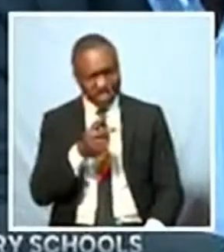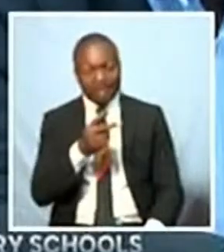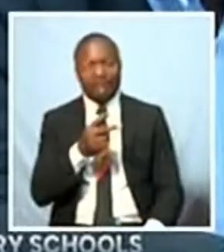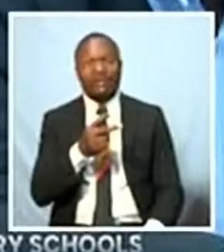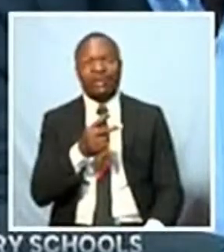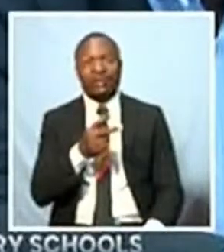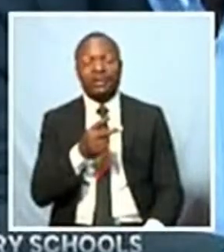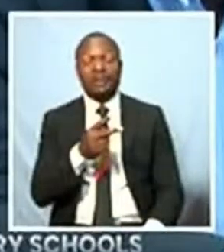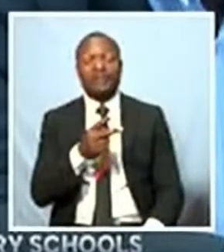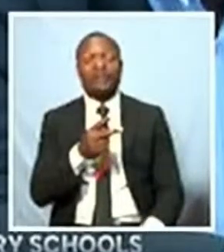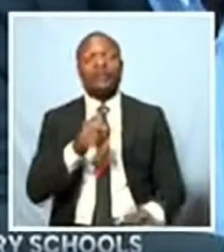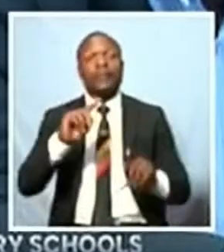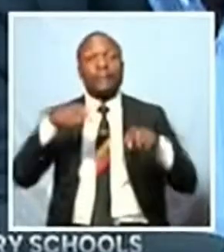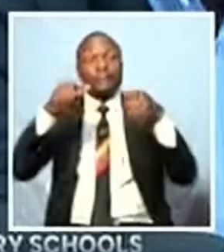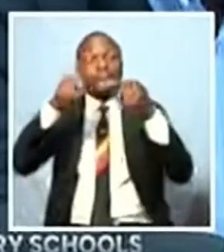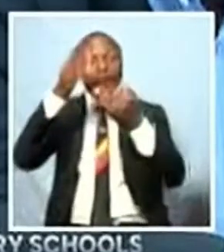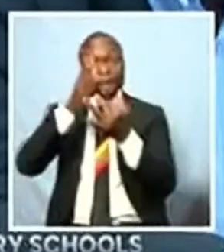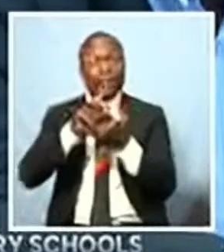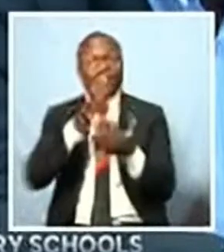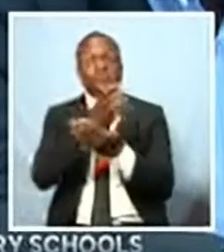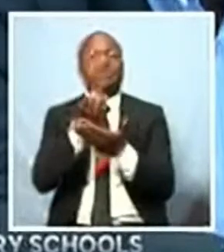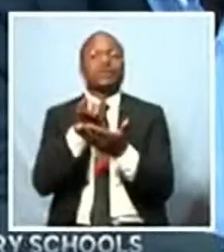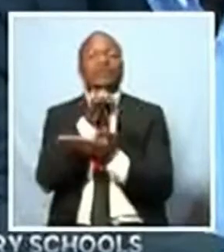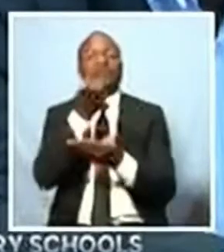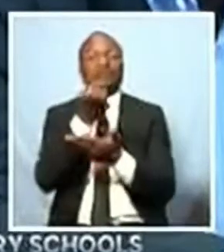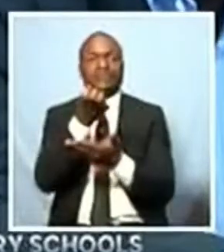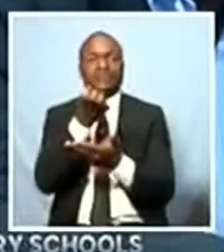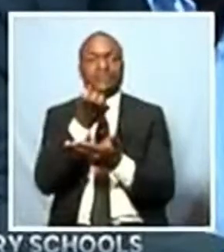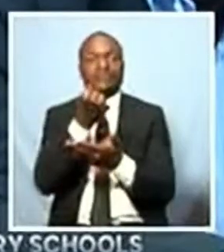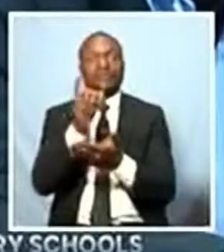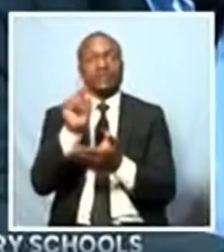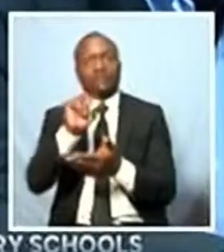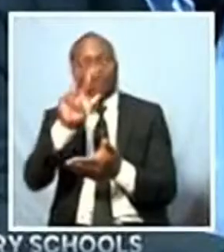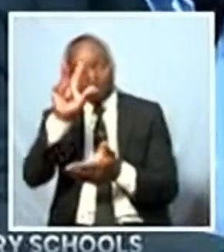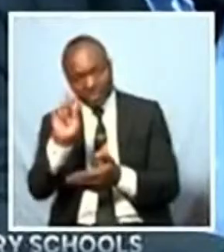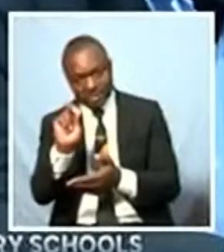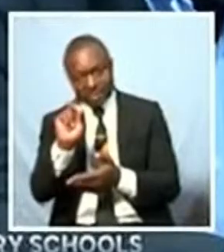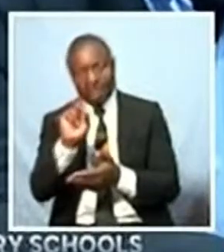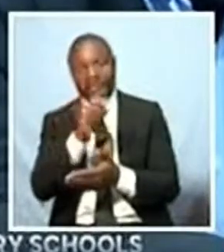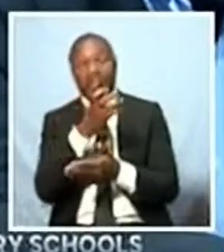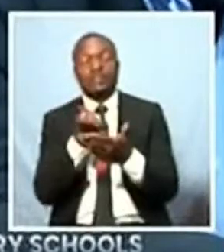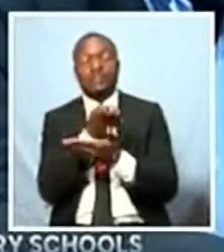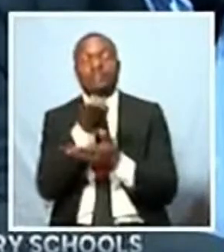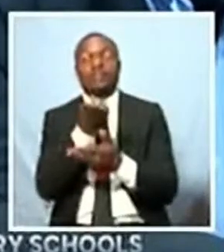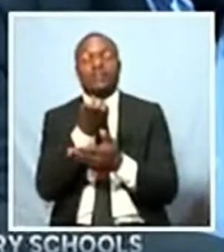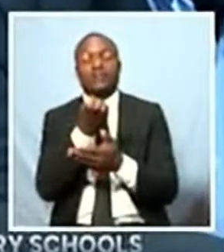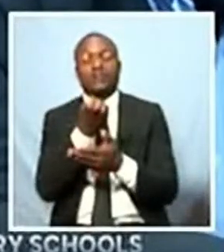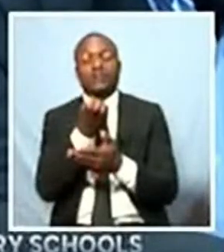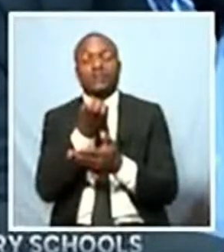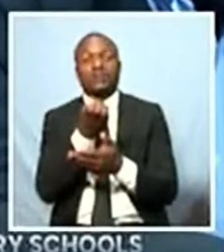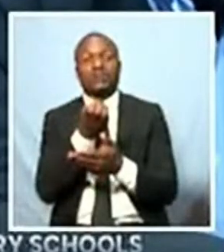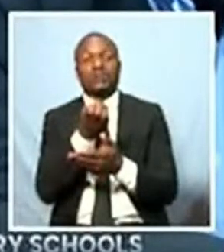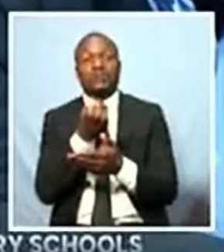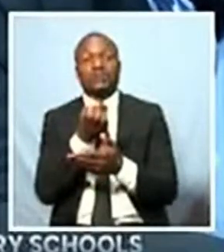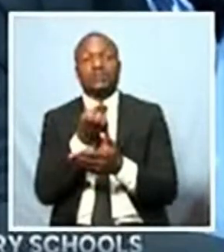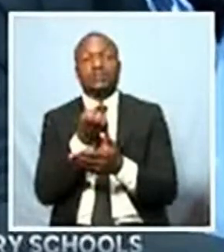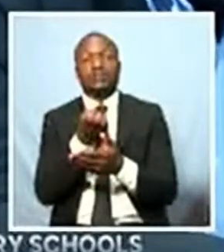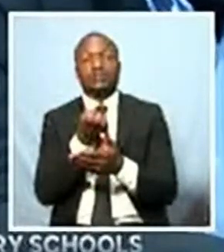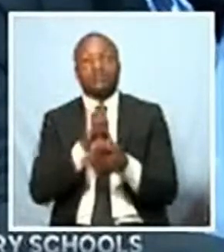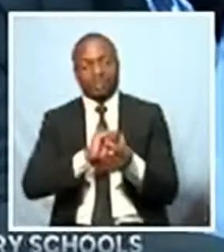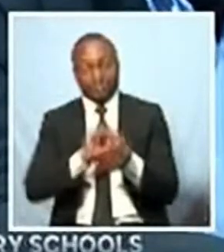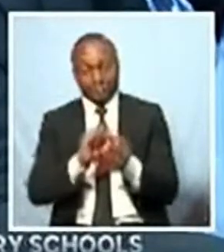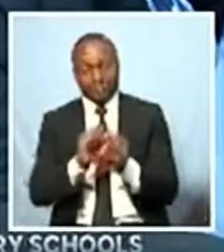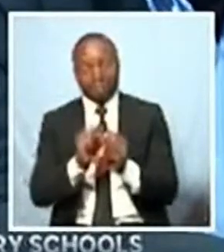prosperous middle-income nation by 2030, and the middle term is socio-economic transformation for improved